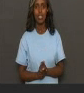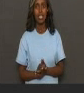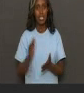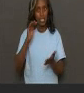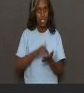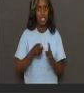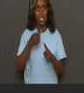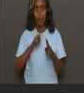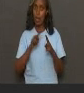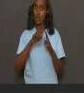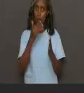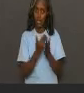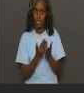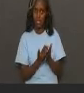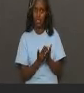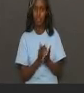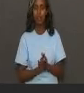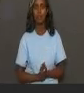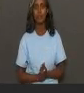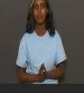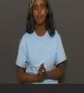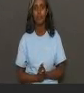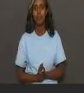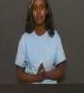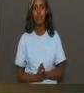Let's get back to our lesson.